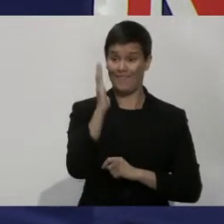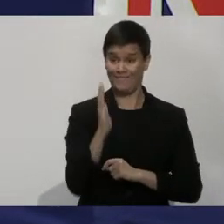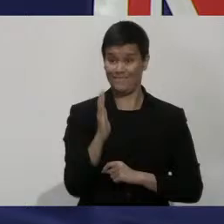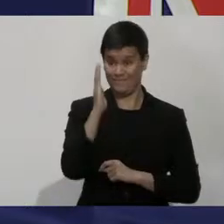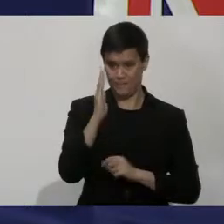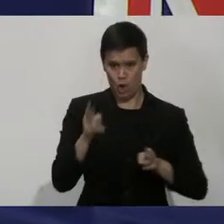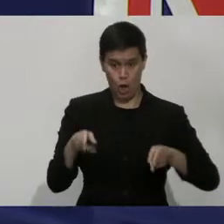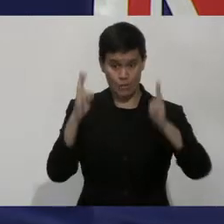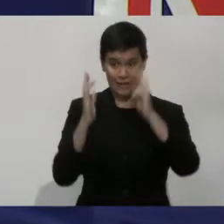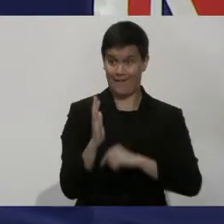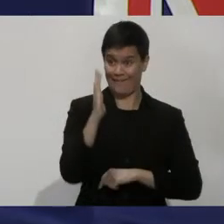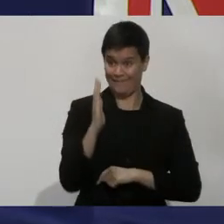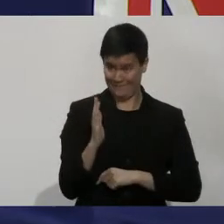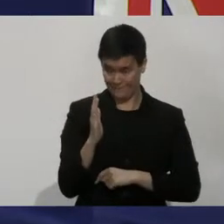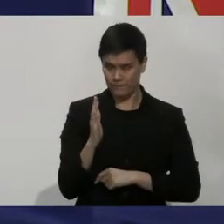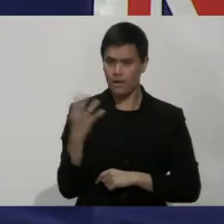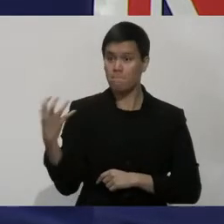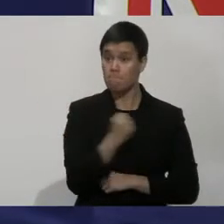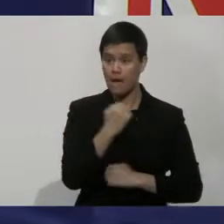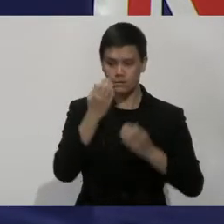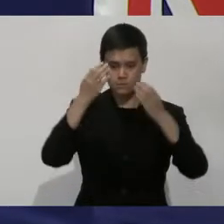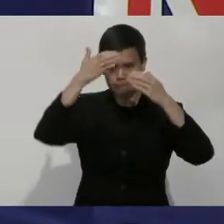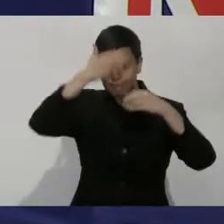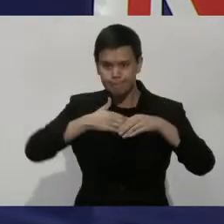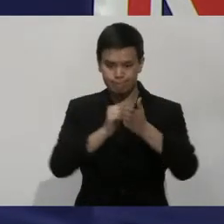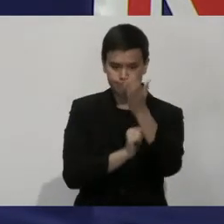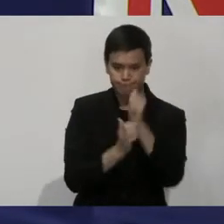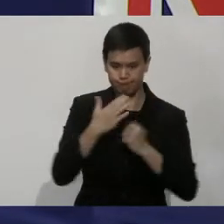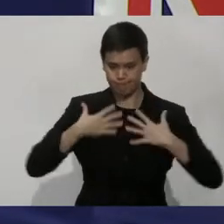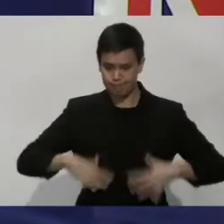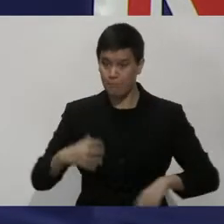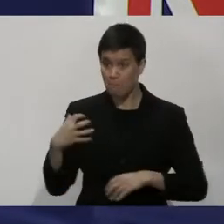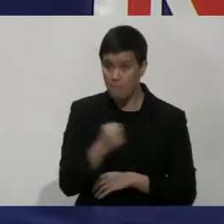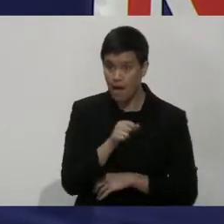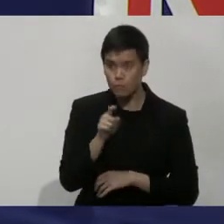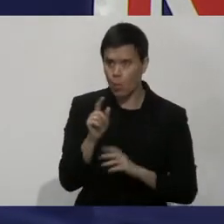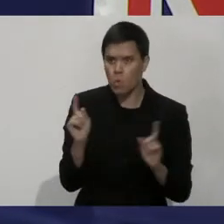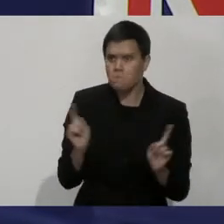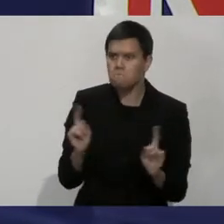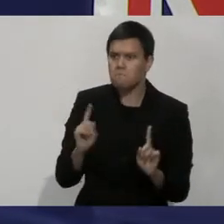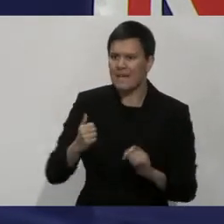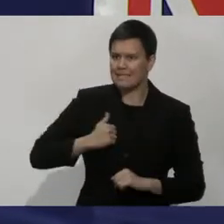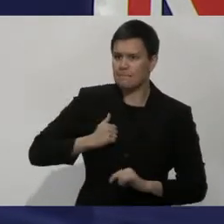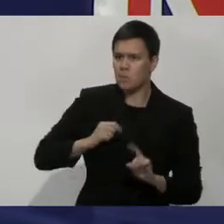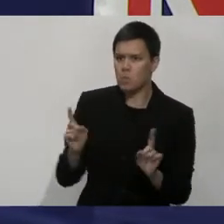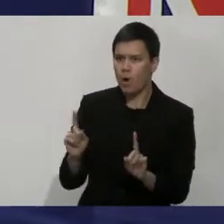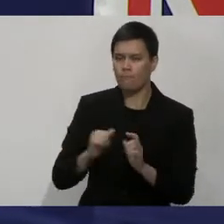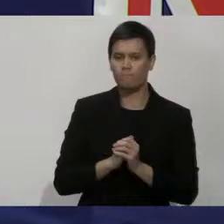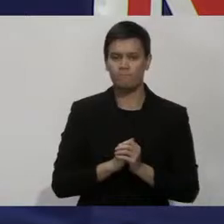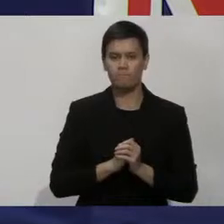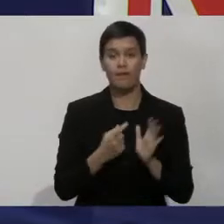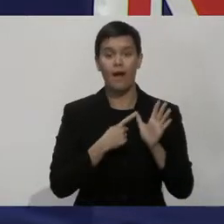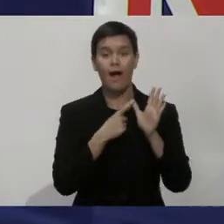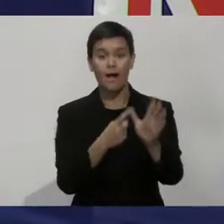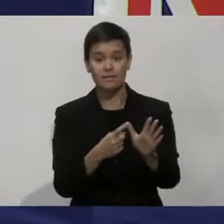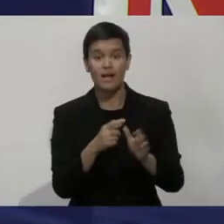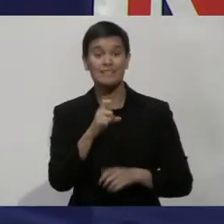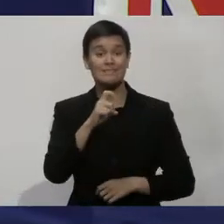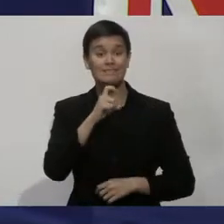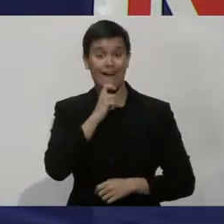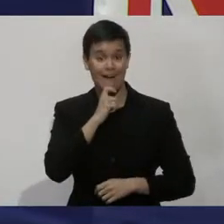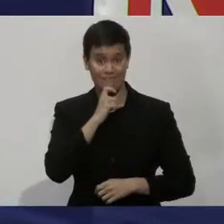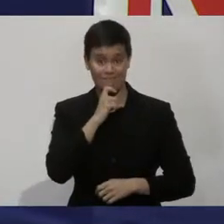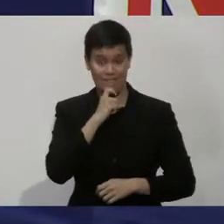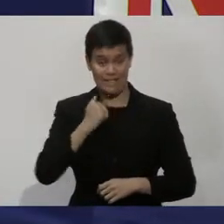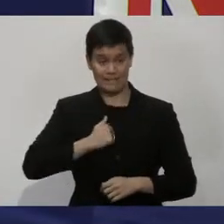way people are operating at these facilities, do you think? The expectation on staff is when they're out and about, where they may come in contact with